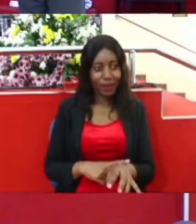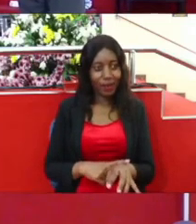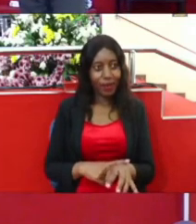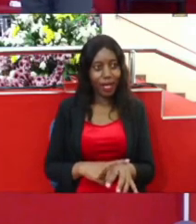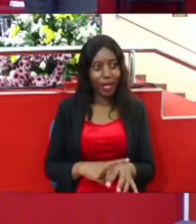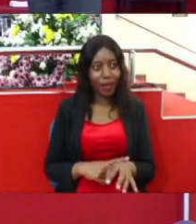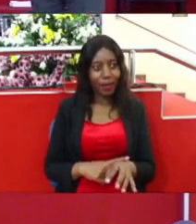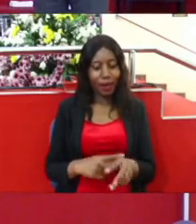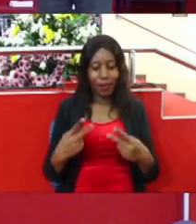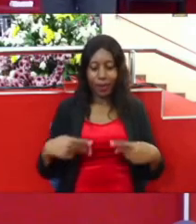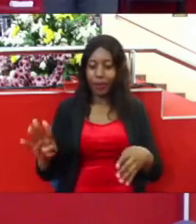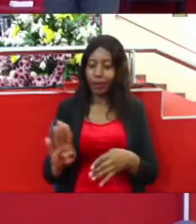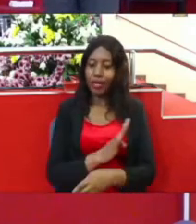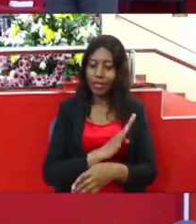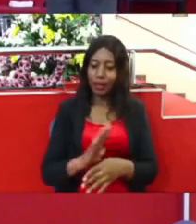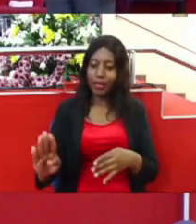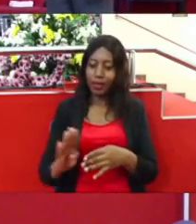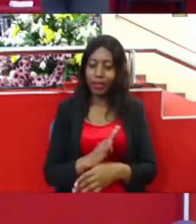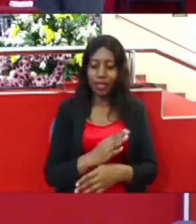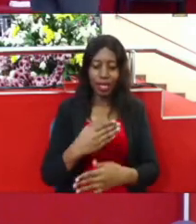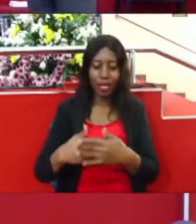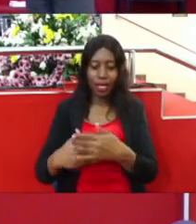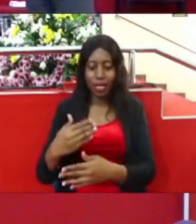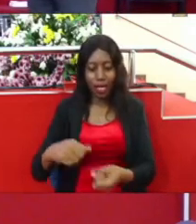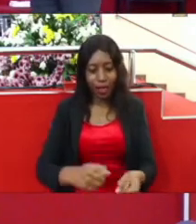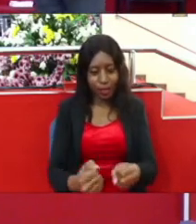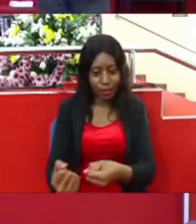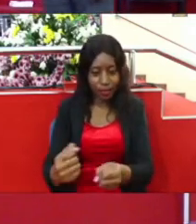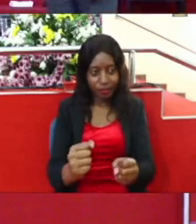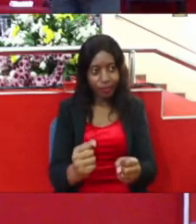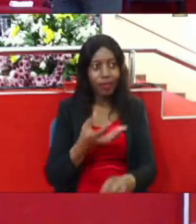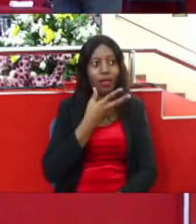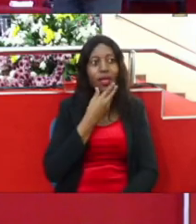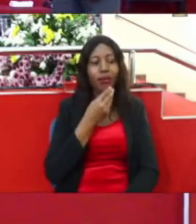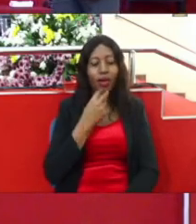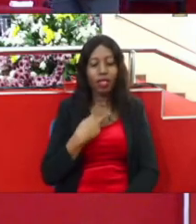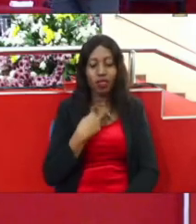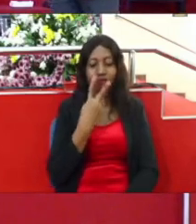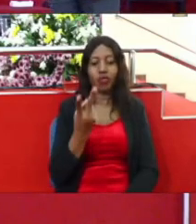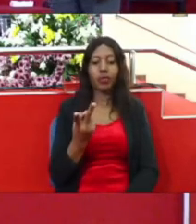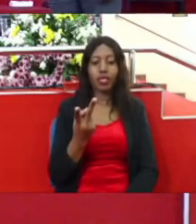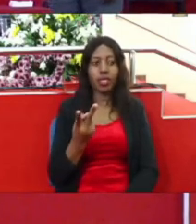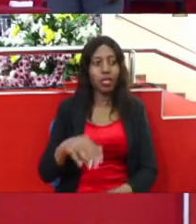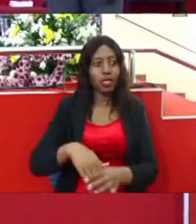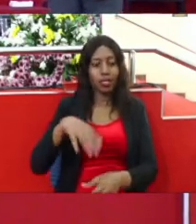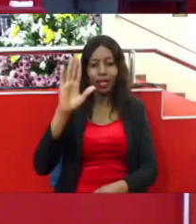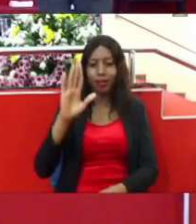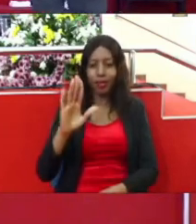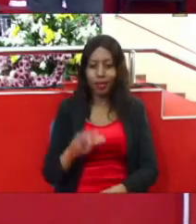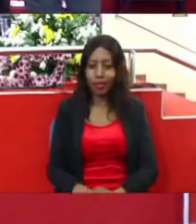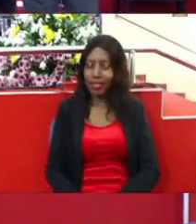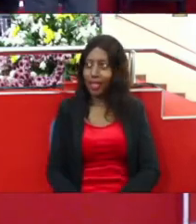vomited. Na hivyo basi wakiwa pale kwenye ufuo, huyu jamaa akatapikwa. And he comes out. Alafu akatoka. Saying repent. It's only 40